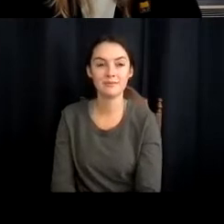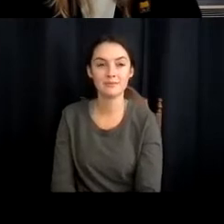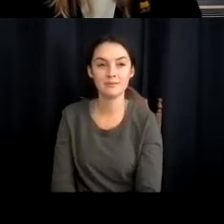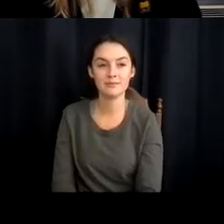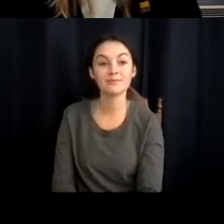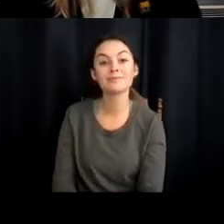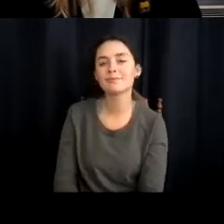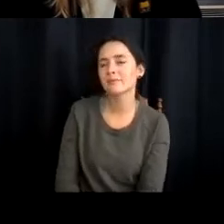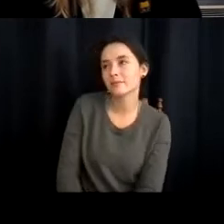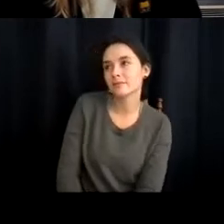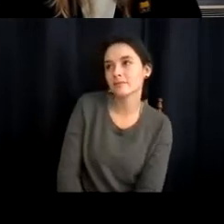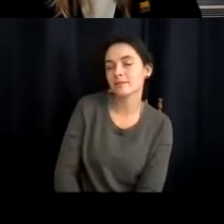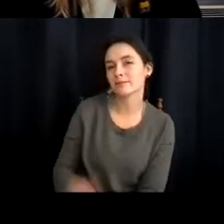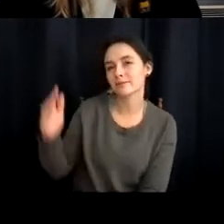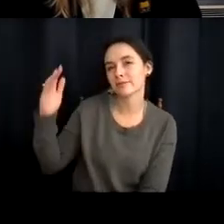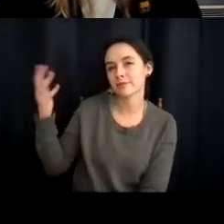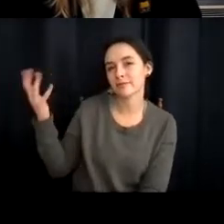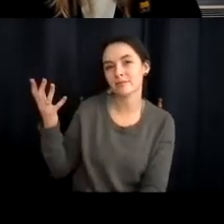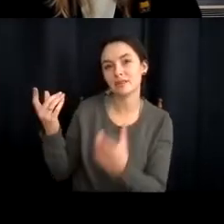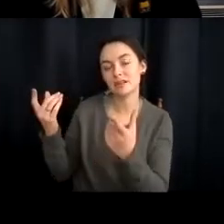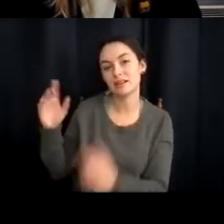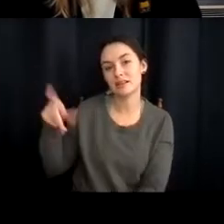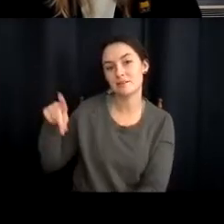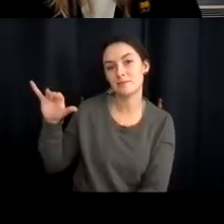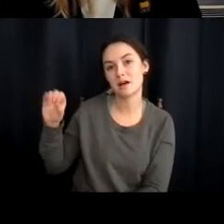What did the pioneers do to the natives?